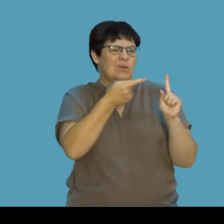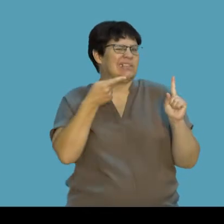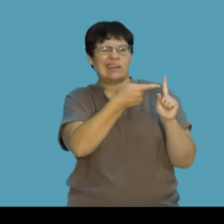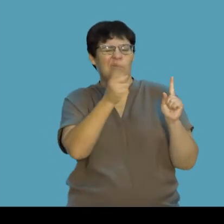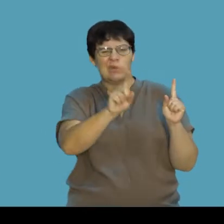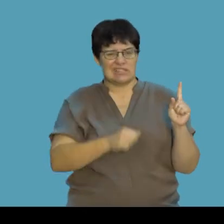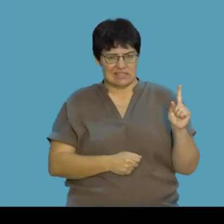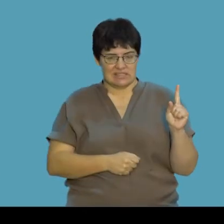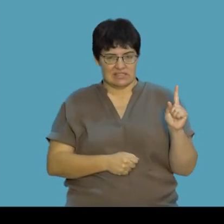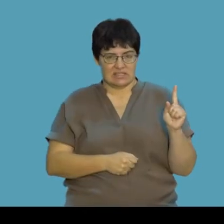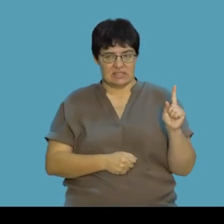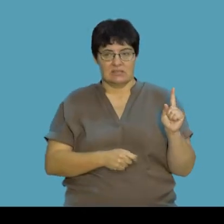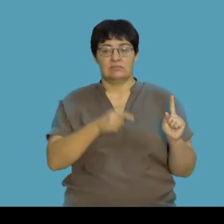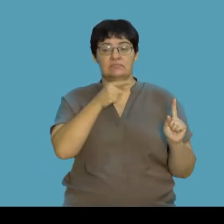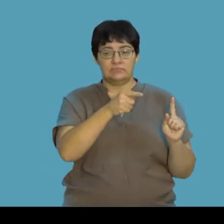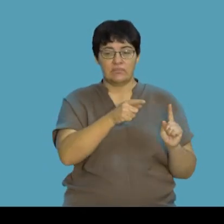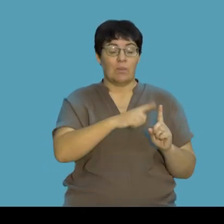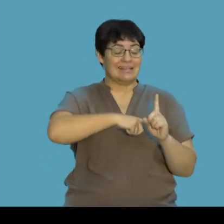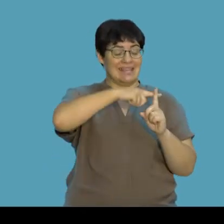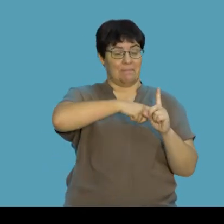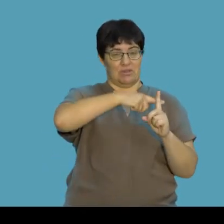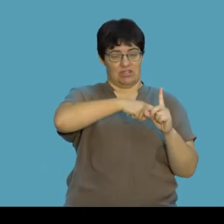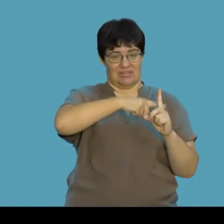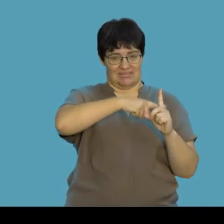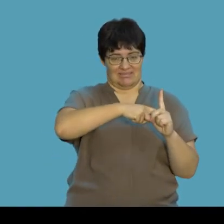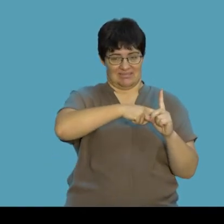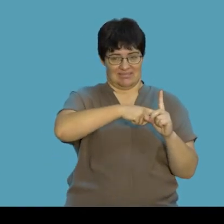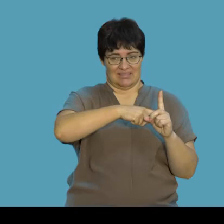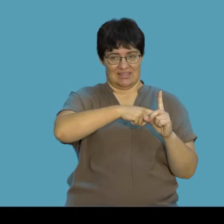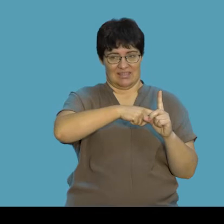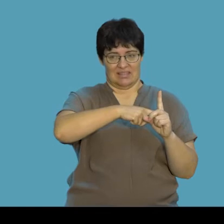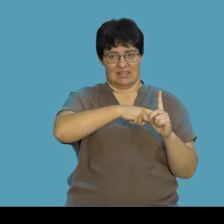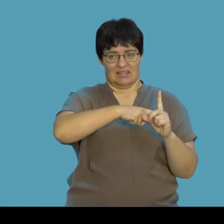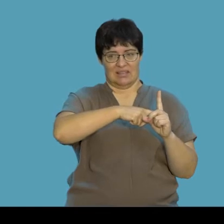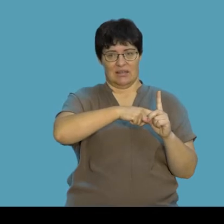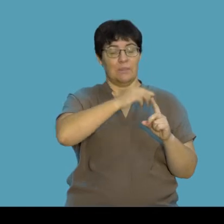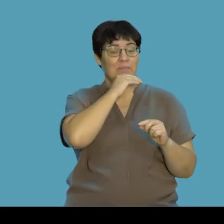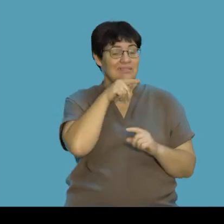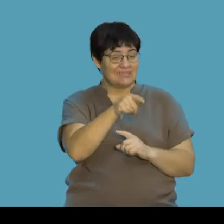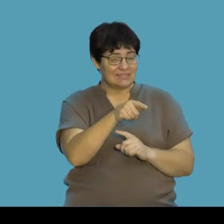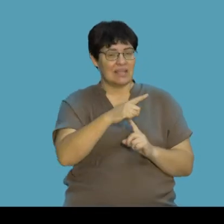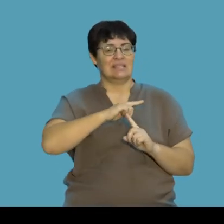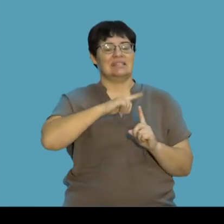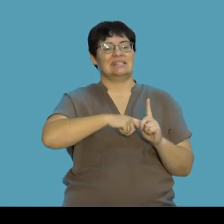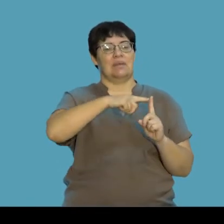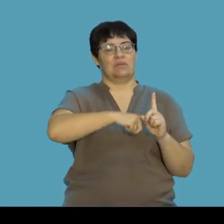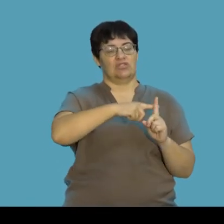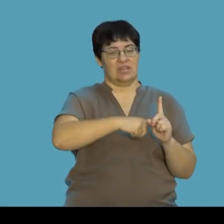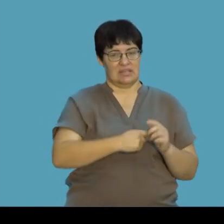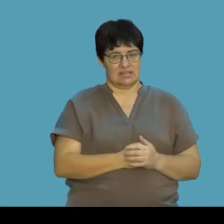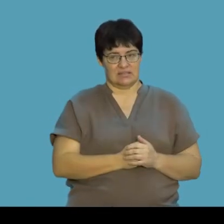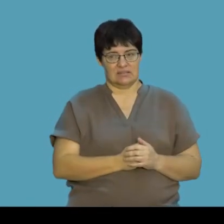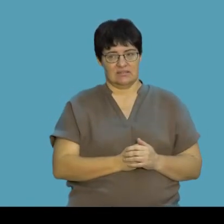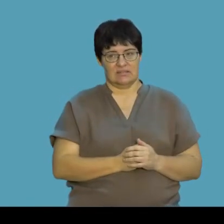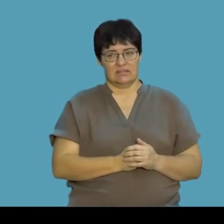freezing point? By definition, freezing point is the temperature. So it is actually the temperature. Okay, so